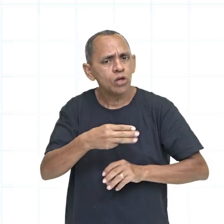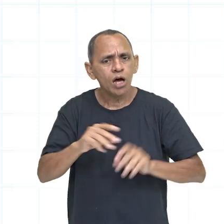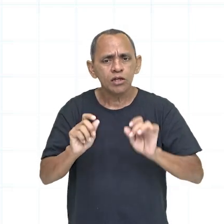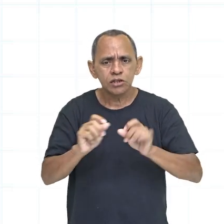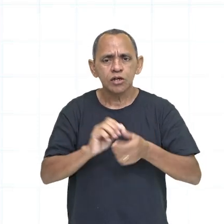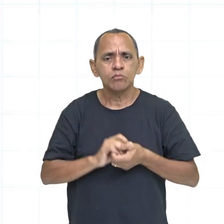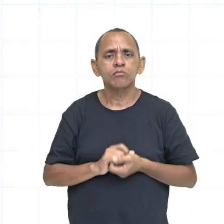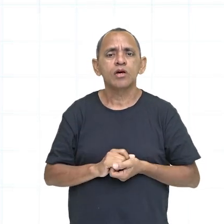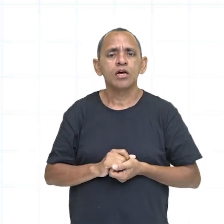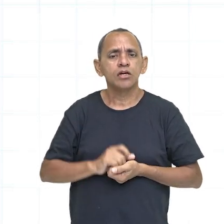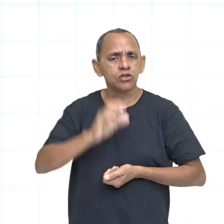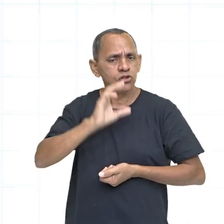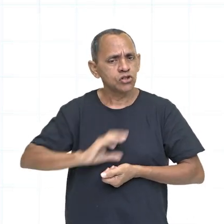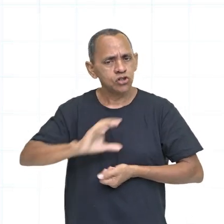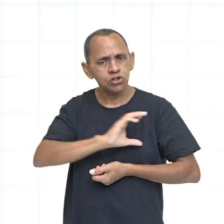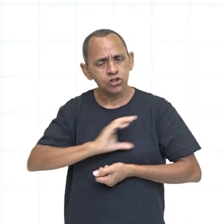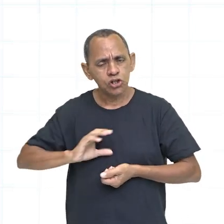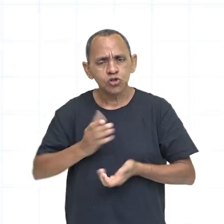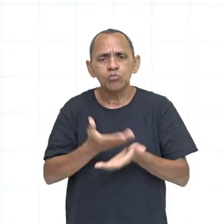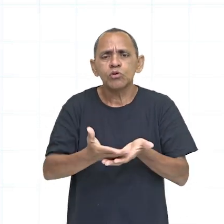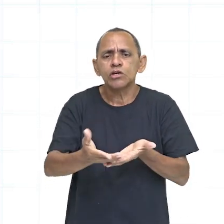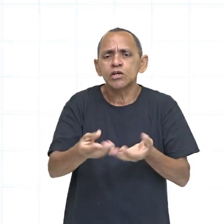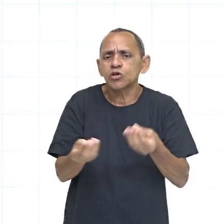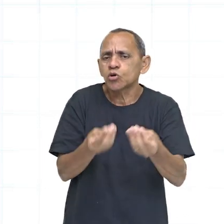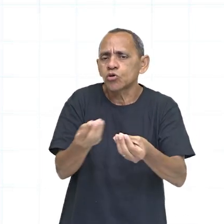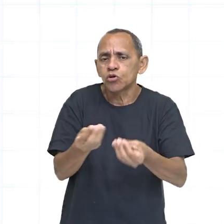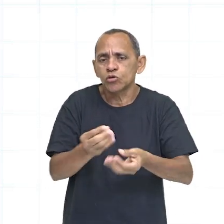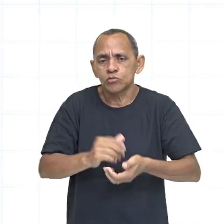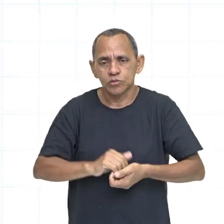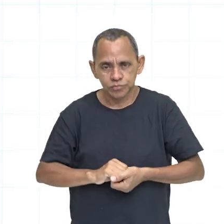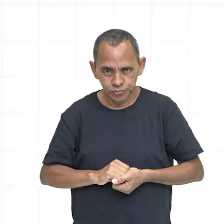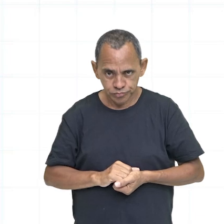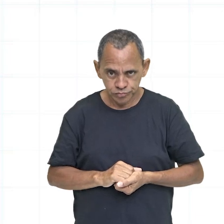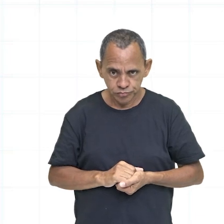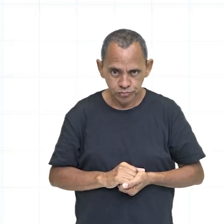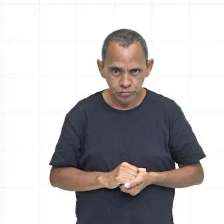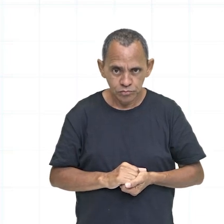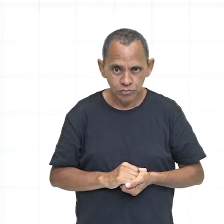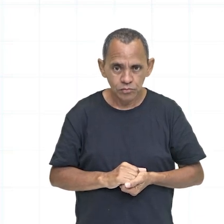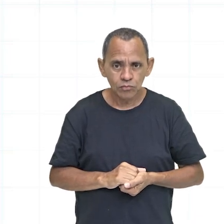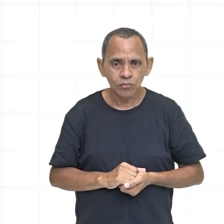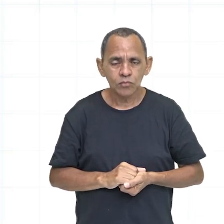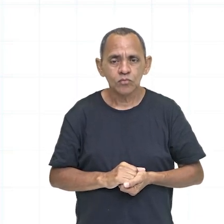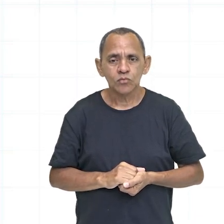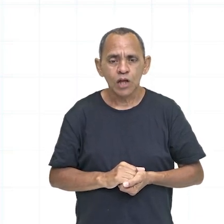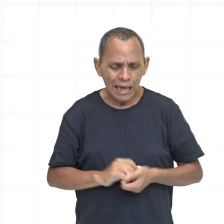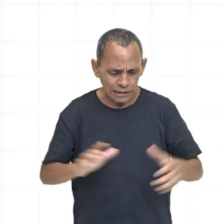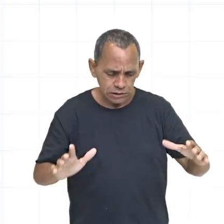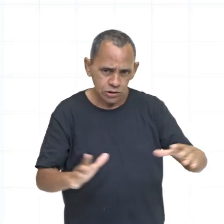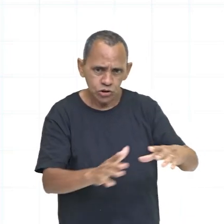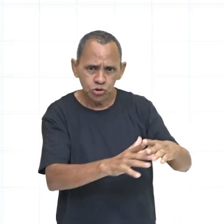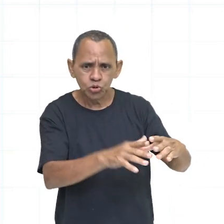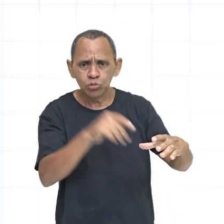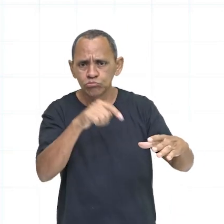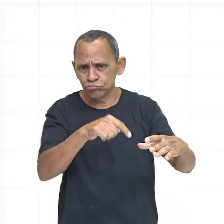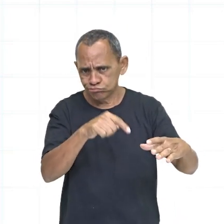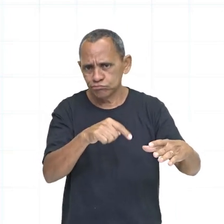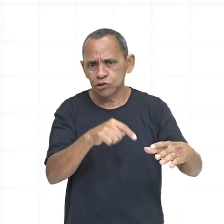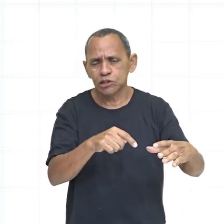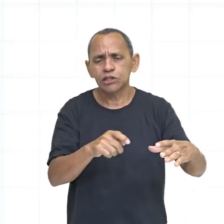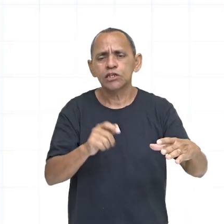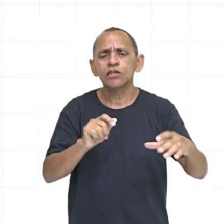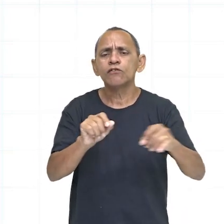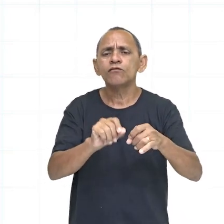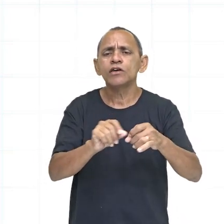Christian missionaries. Missionaries from English-speaking countries, particularly Britain and later the